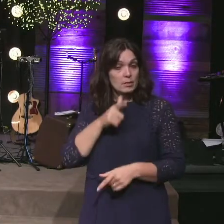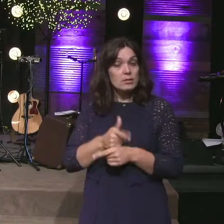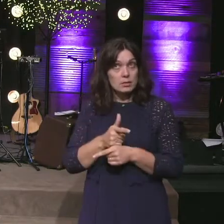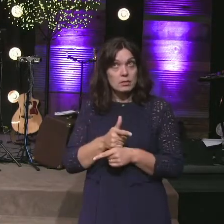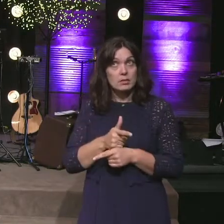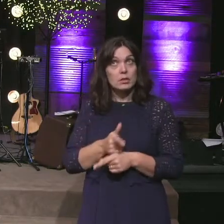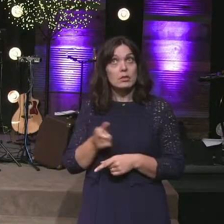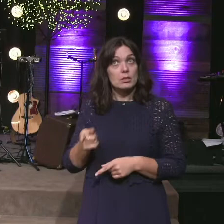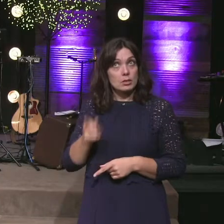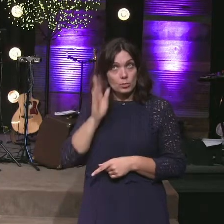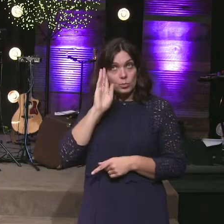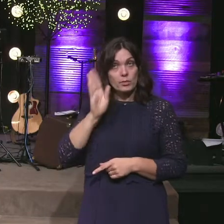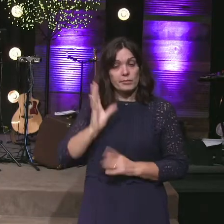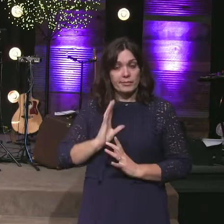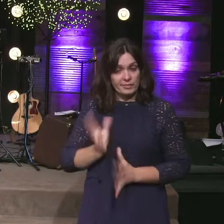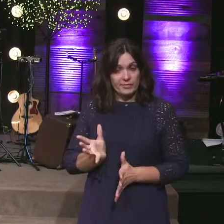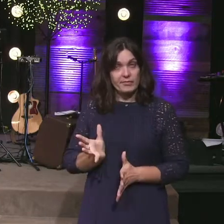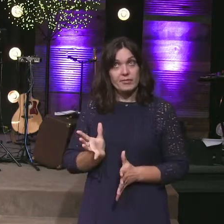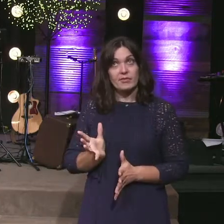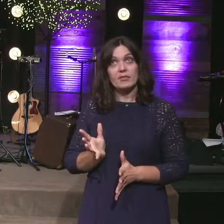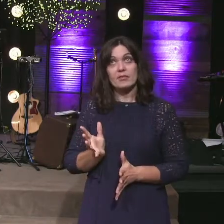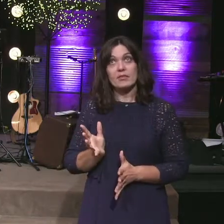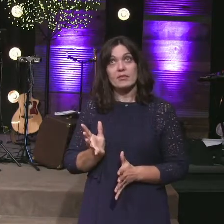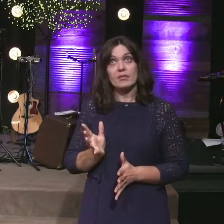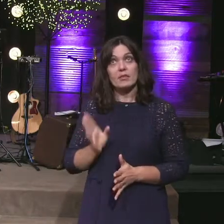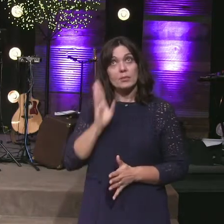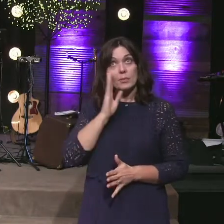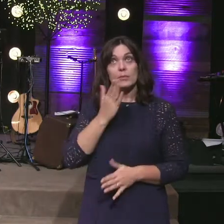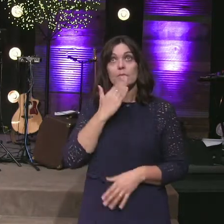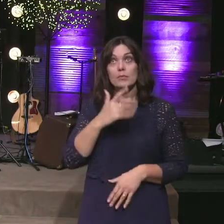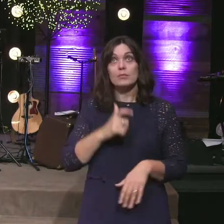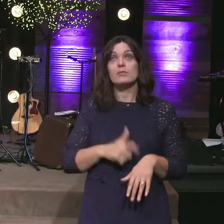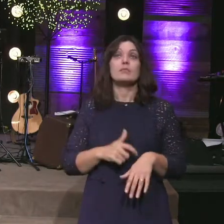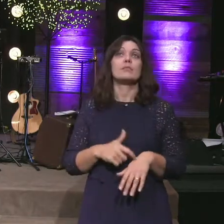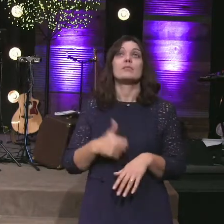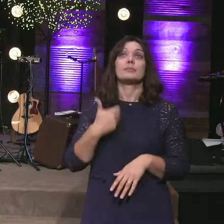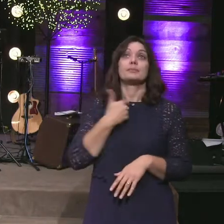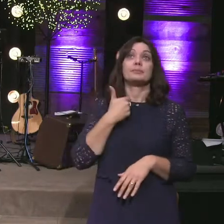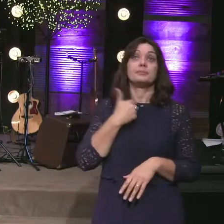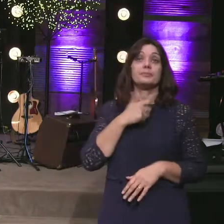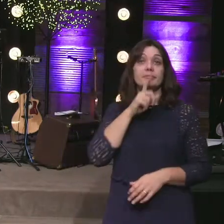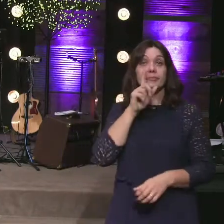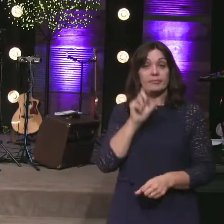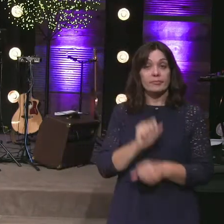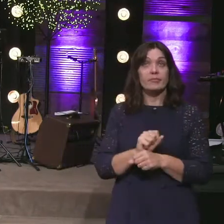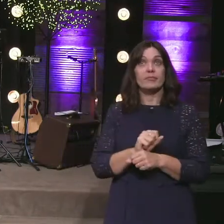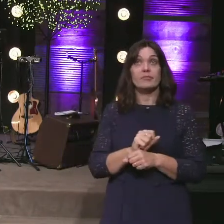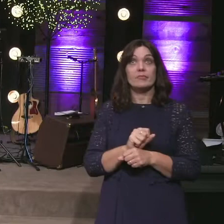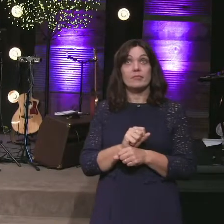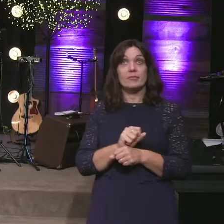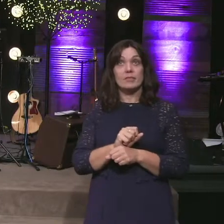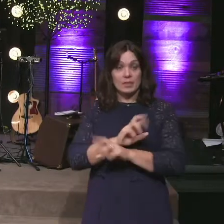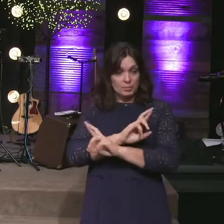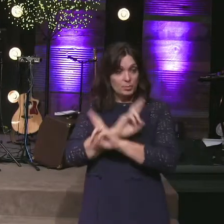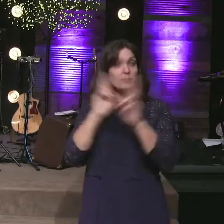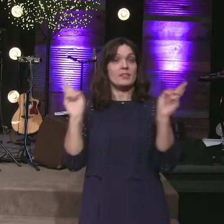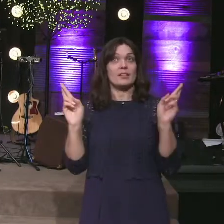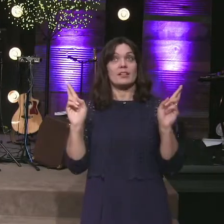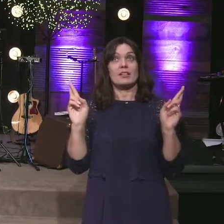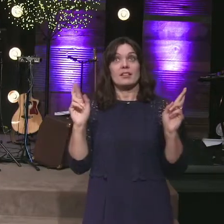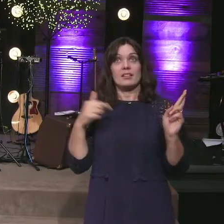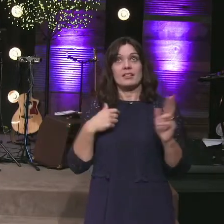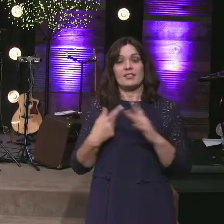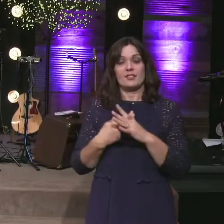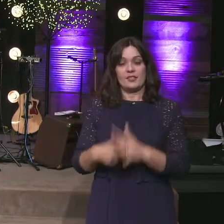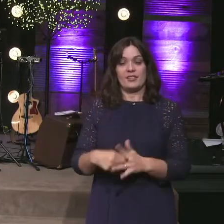just fine. And so it'll be a good time. I actually am prepared. Oh, I started to tell you this, and